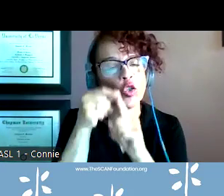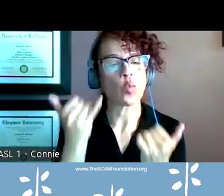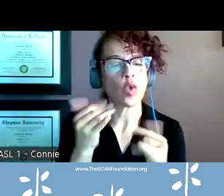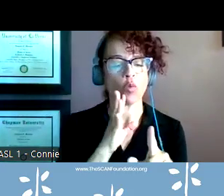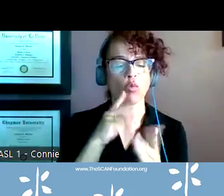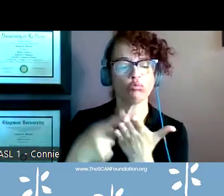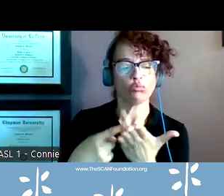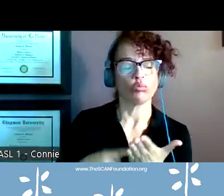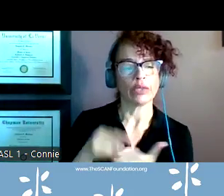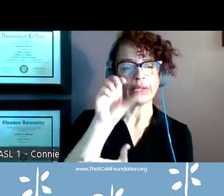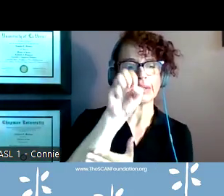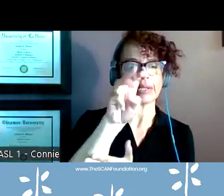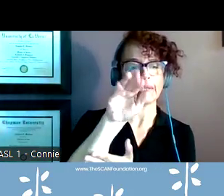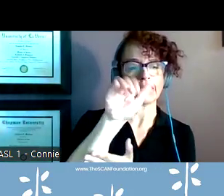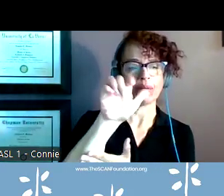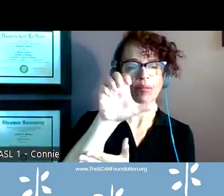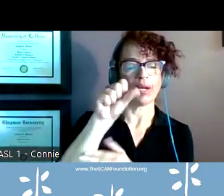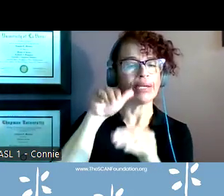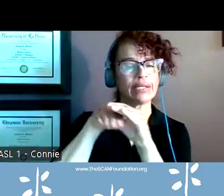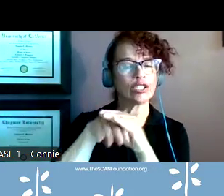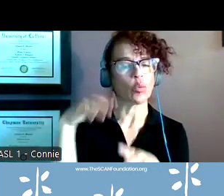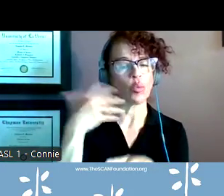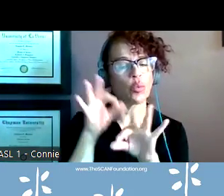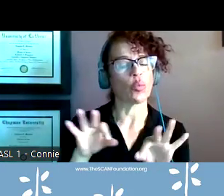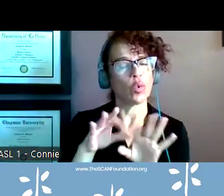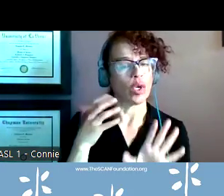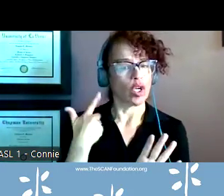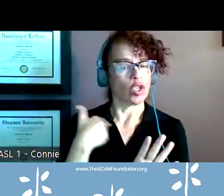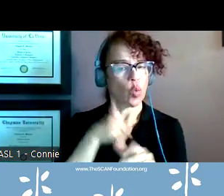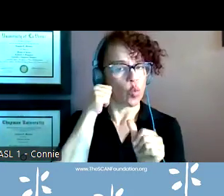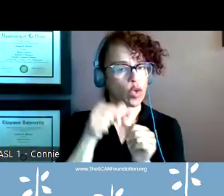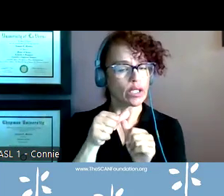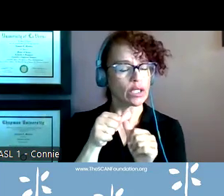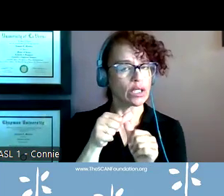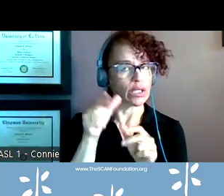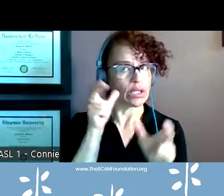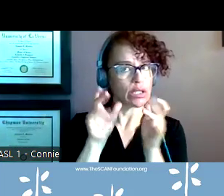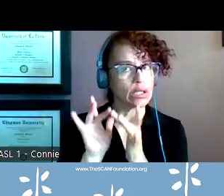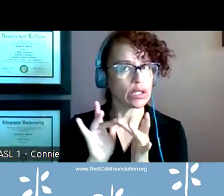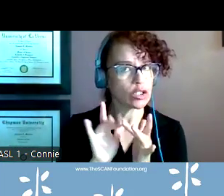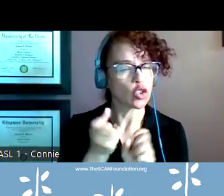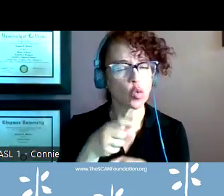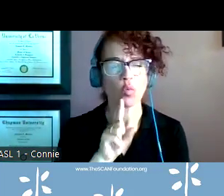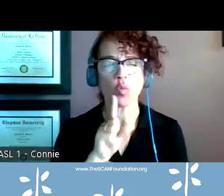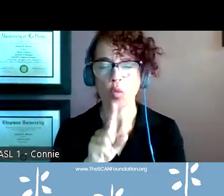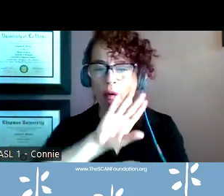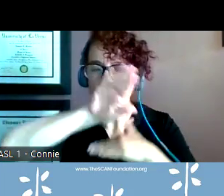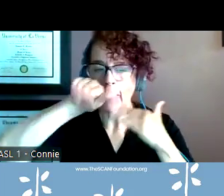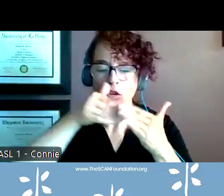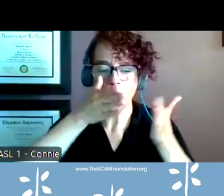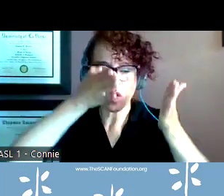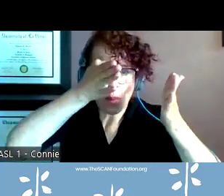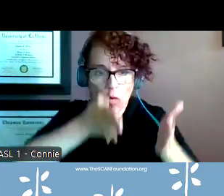we're talking about seamless access, that it is extremely important that we remain vigilant to ensure that the whole